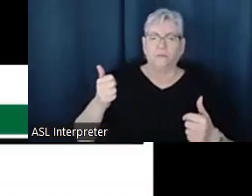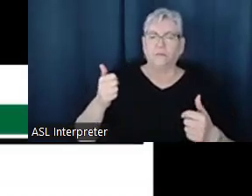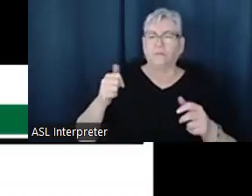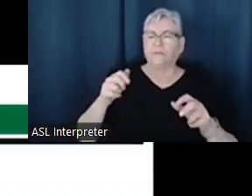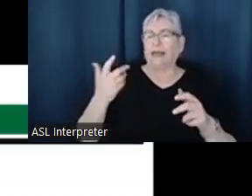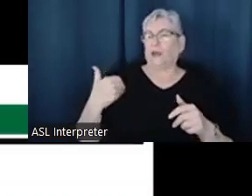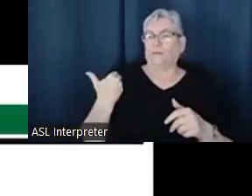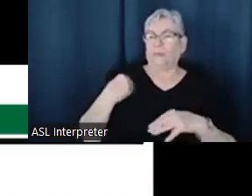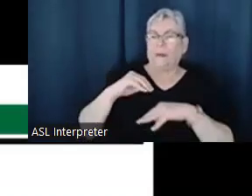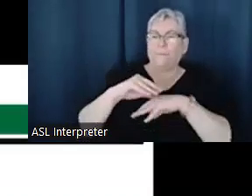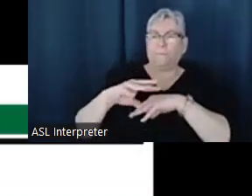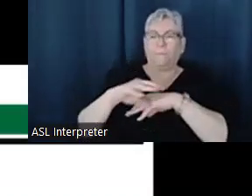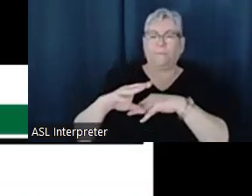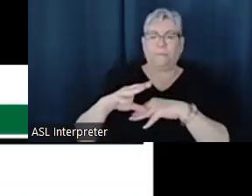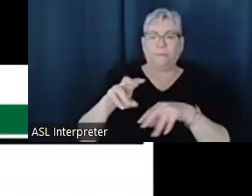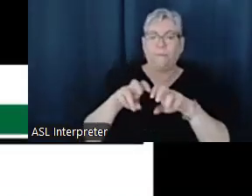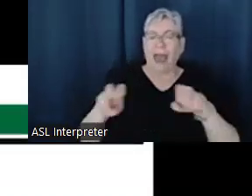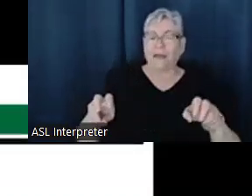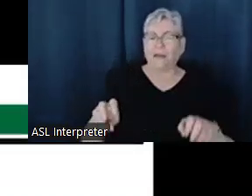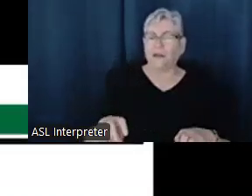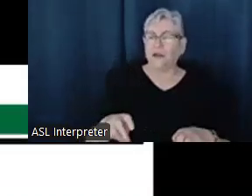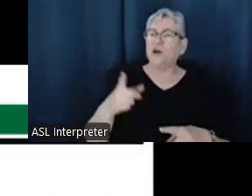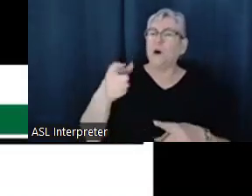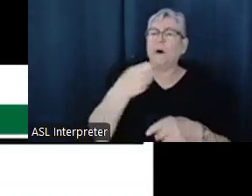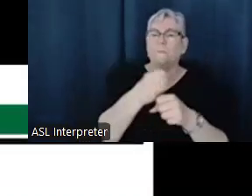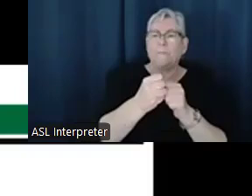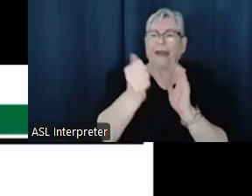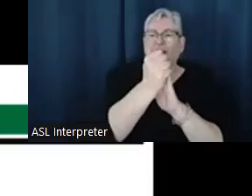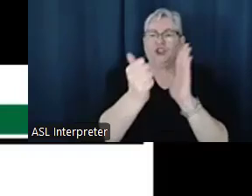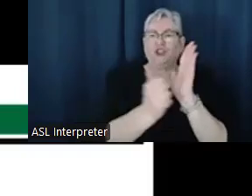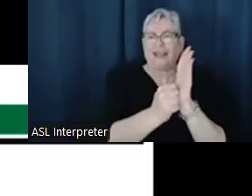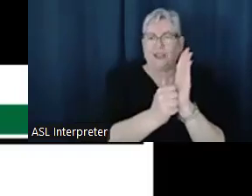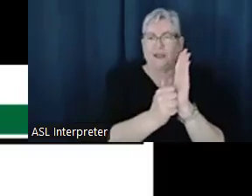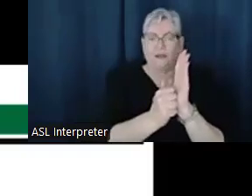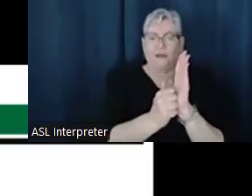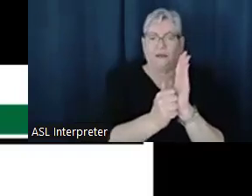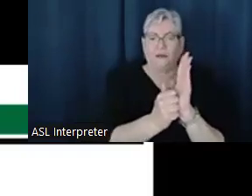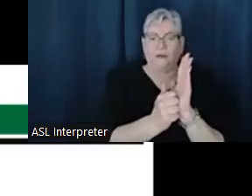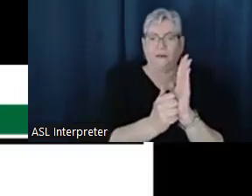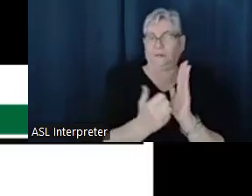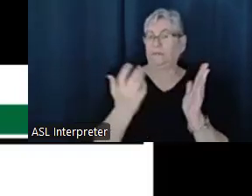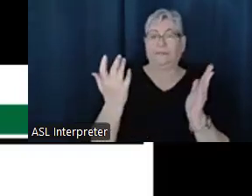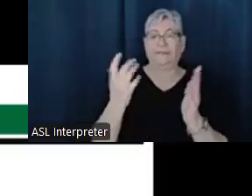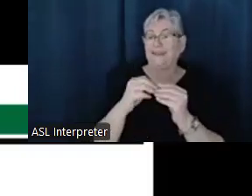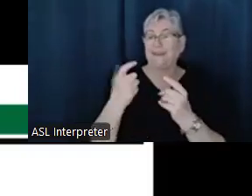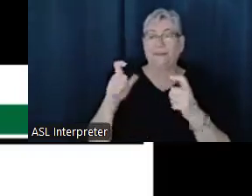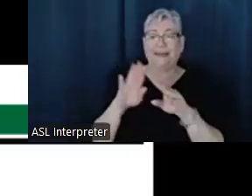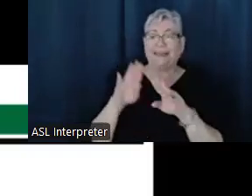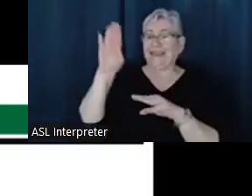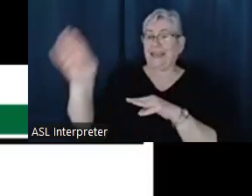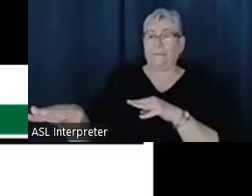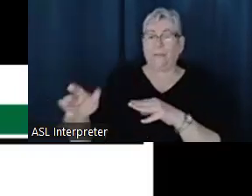meeting. That's really a pretty far step beyond what they could be doing. But maybe sitting and asking